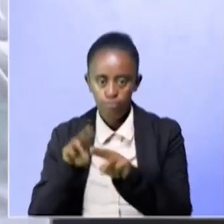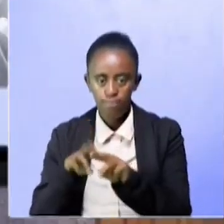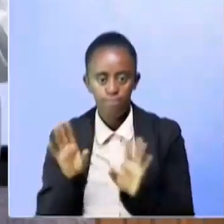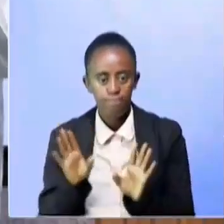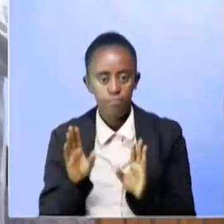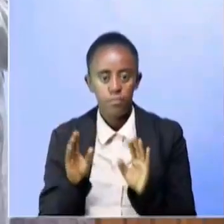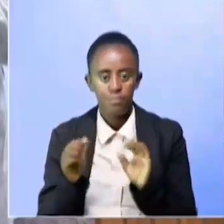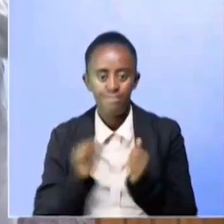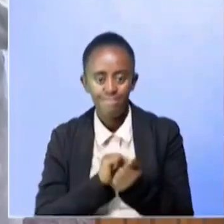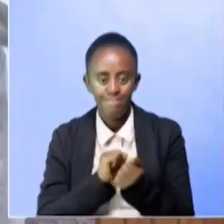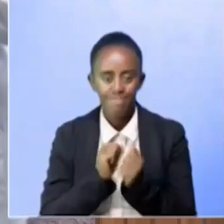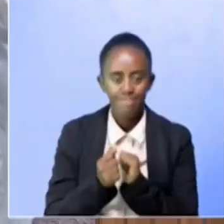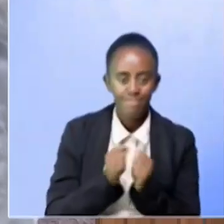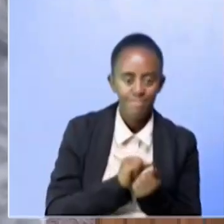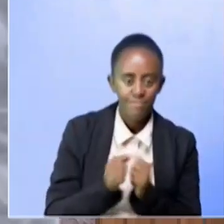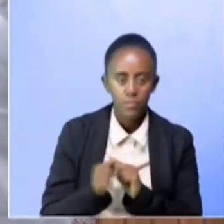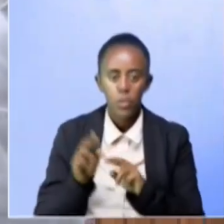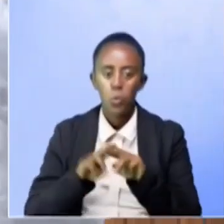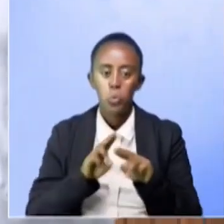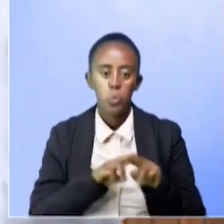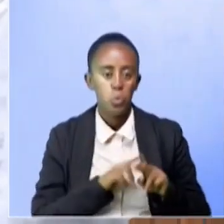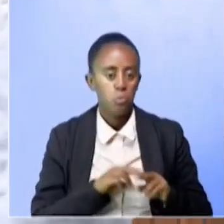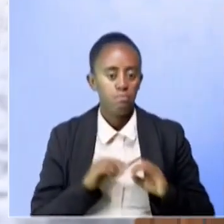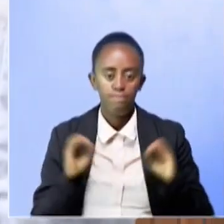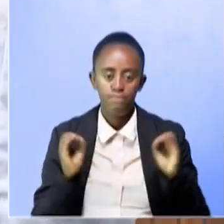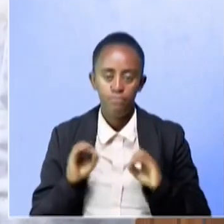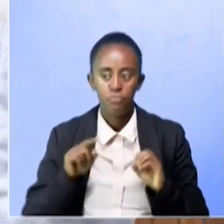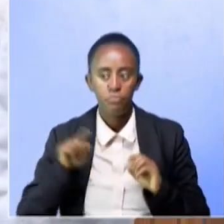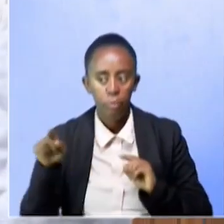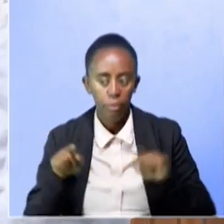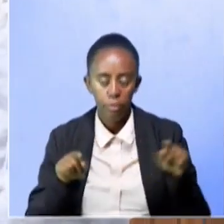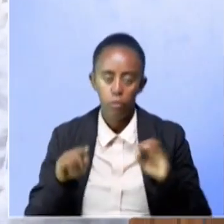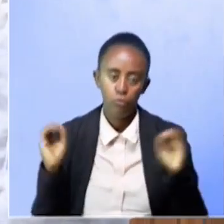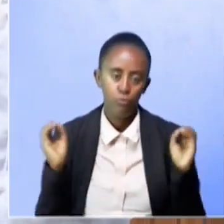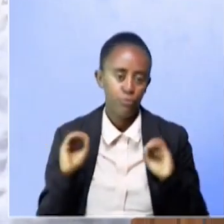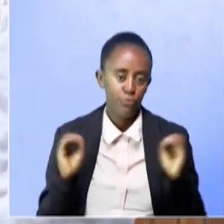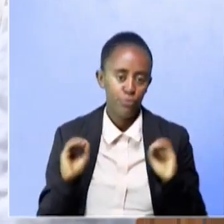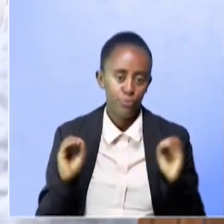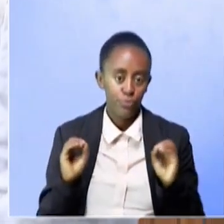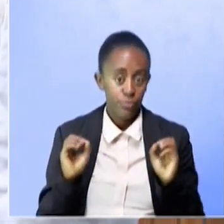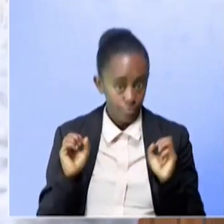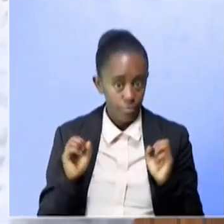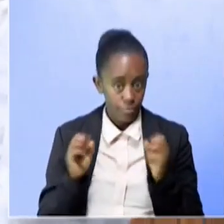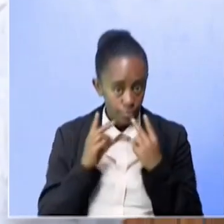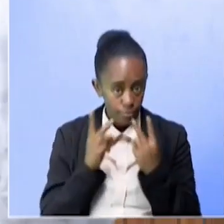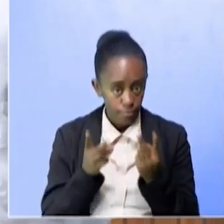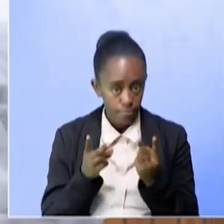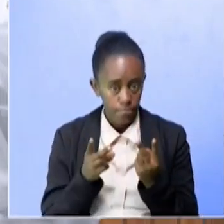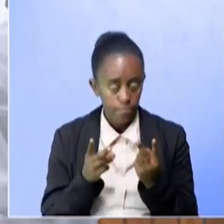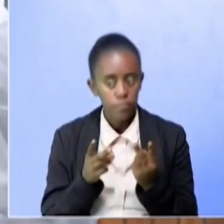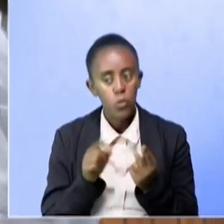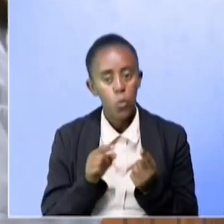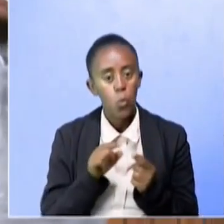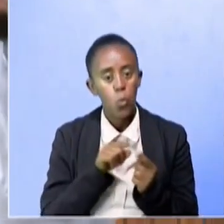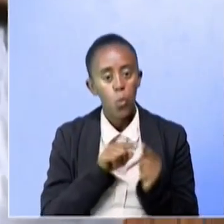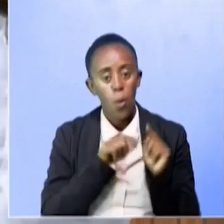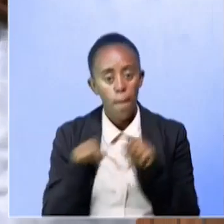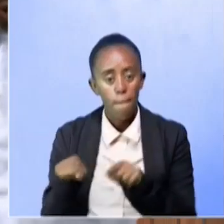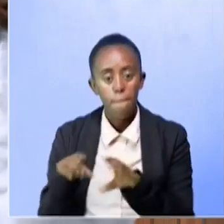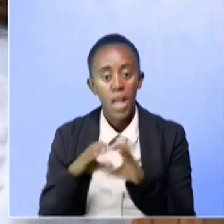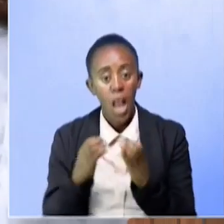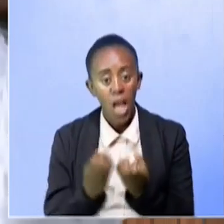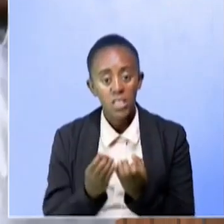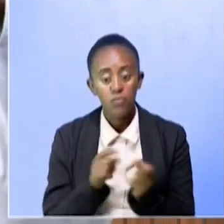to change their places or sitting place here and there. See, when they come to your